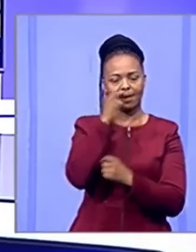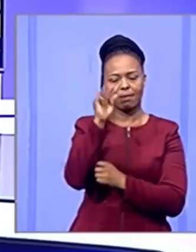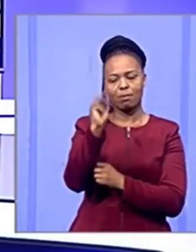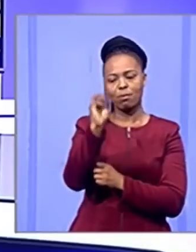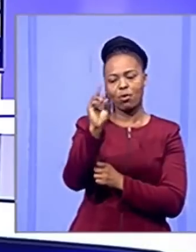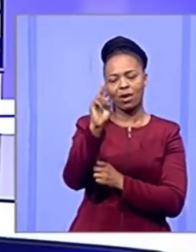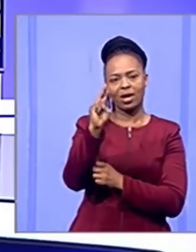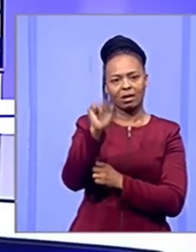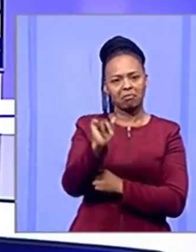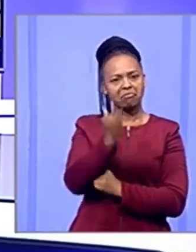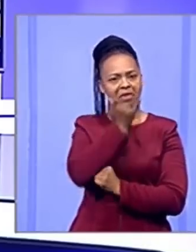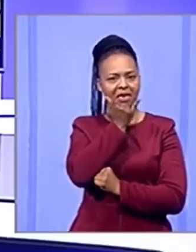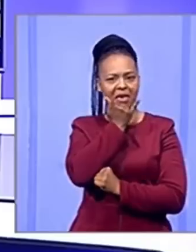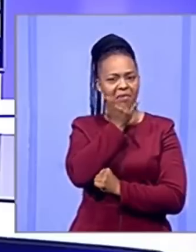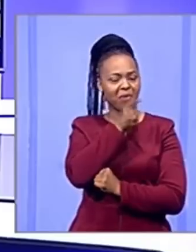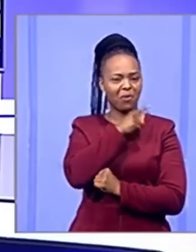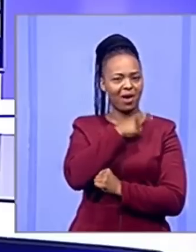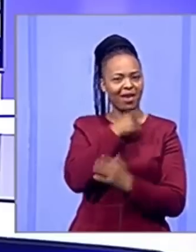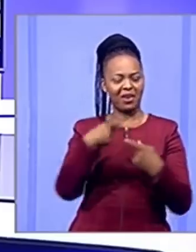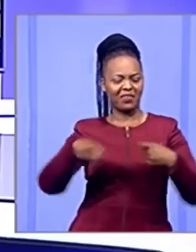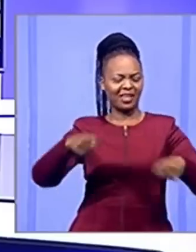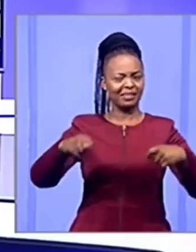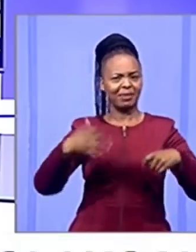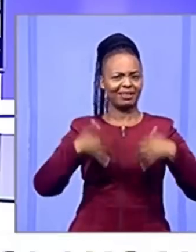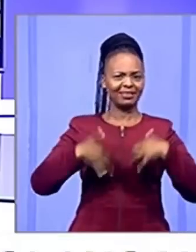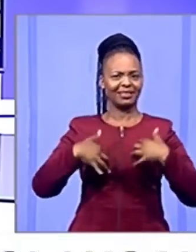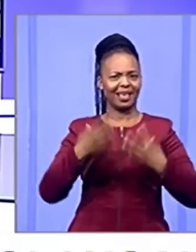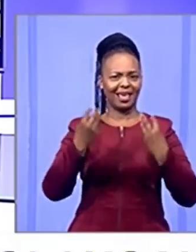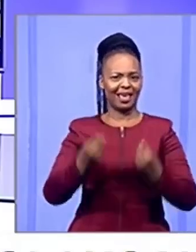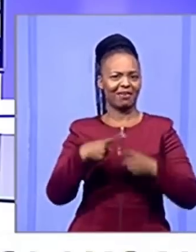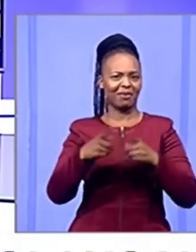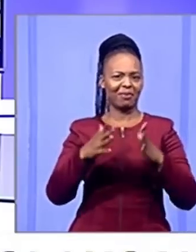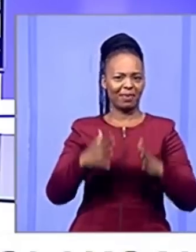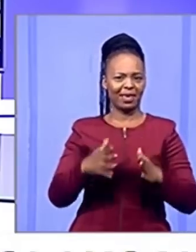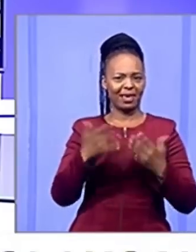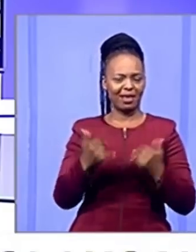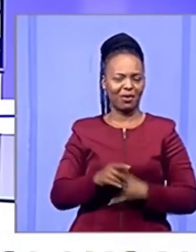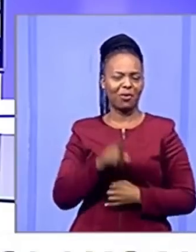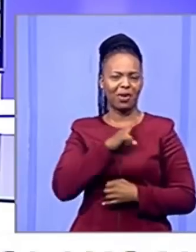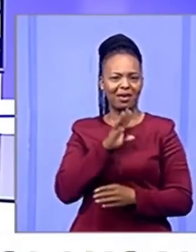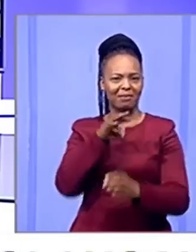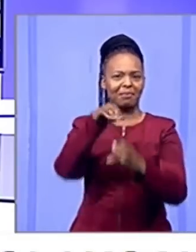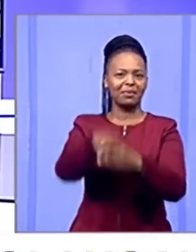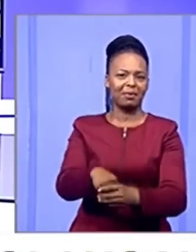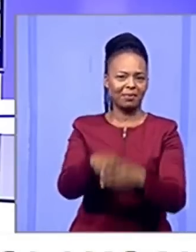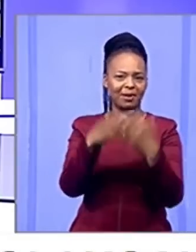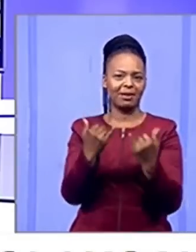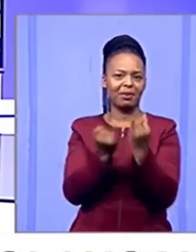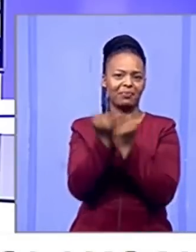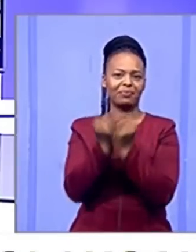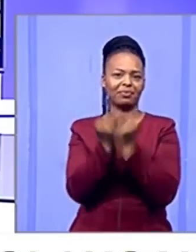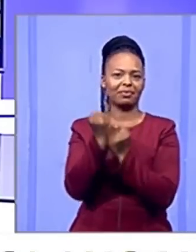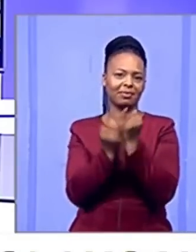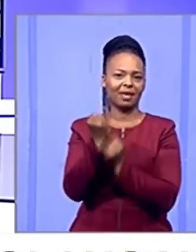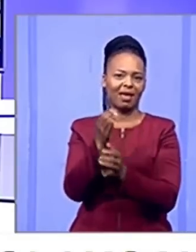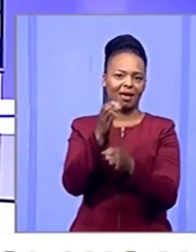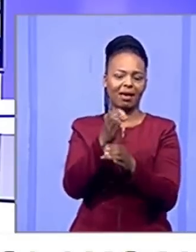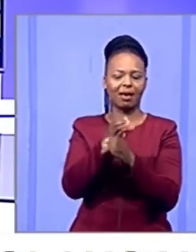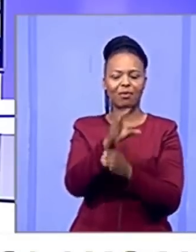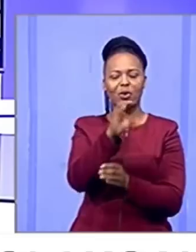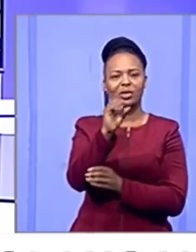ke boikgafo le mafolofolo ao a laeditšwego ke dipapading tša sebjana sa COSAFA. Afrika Borwa